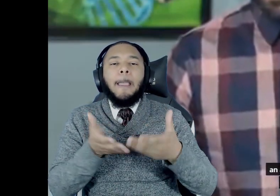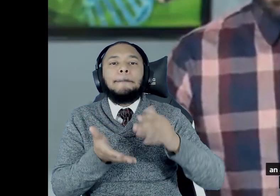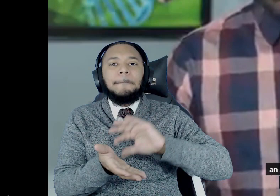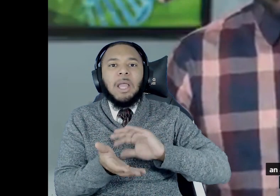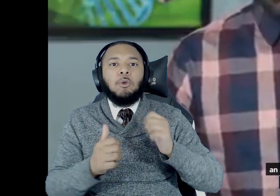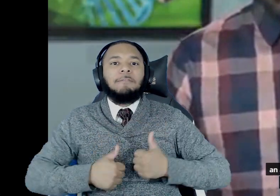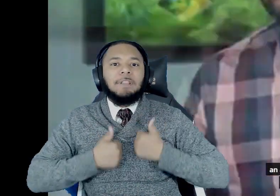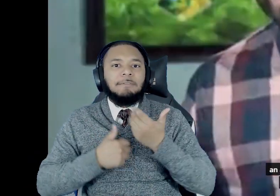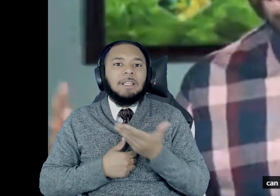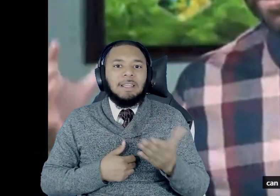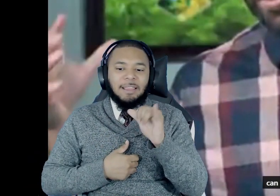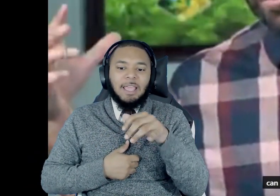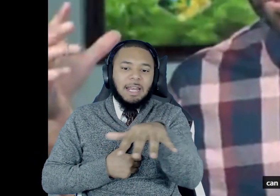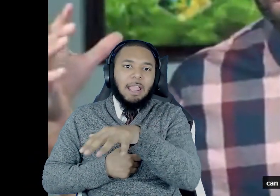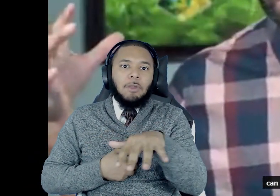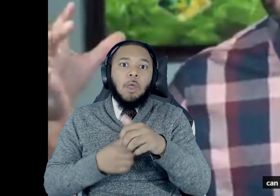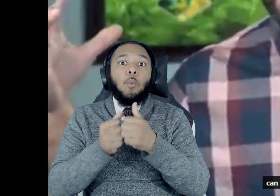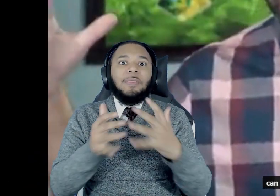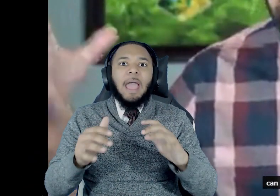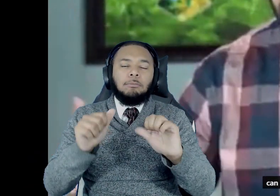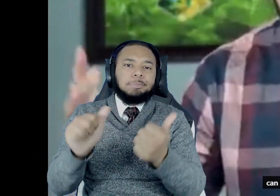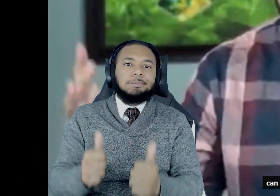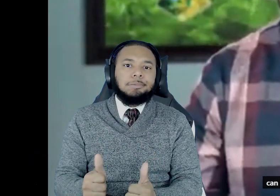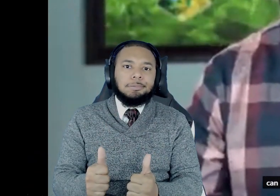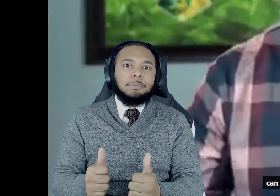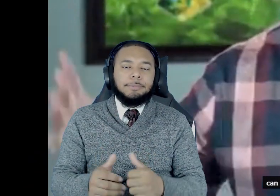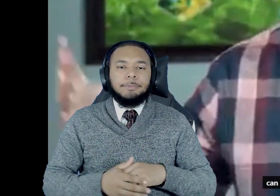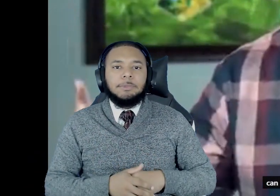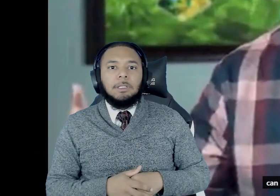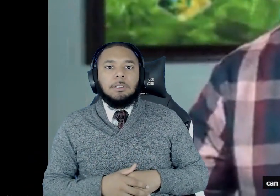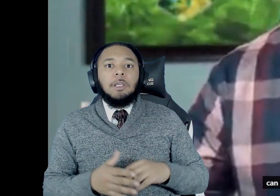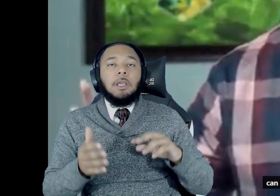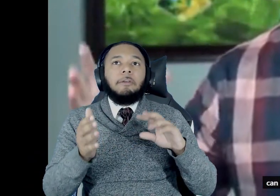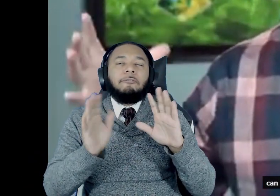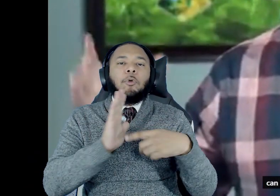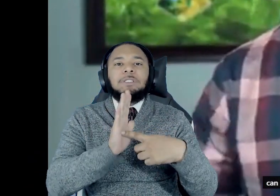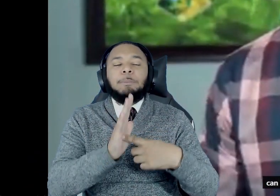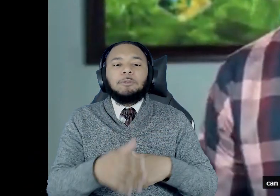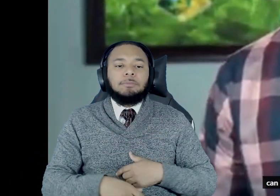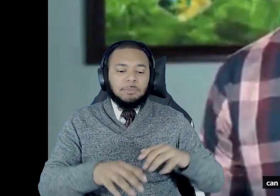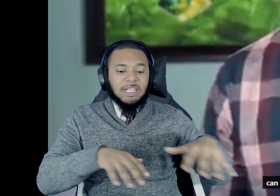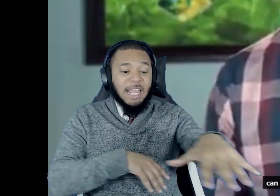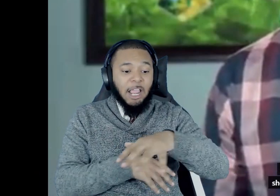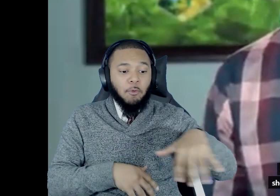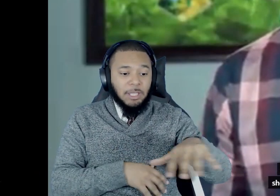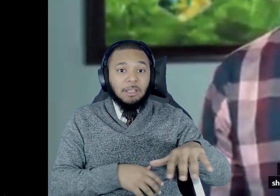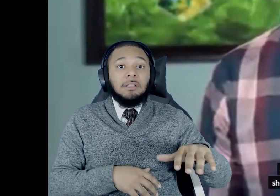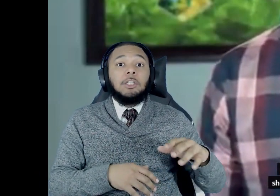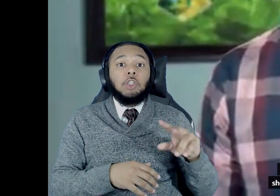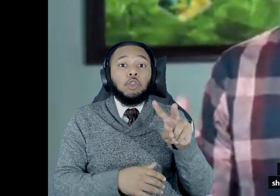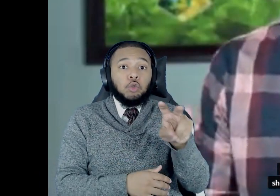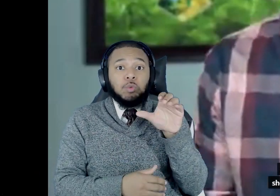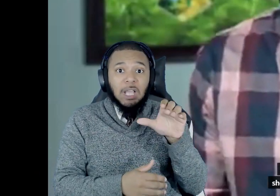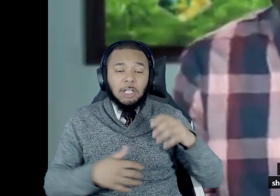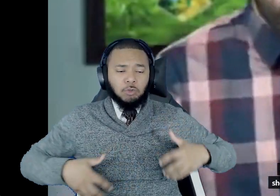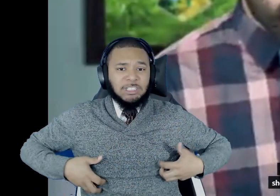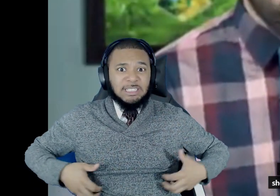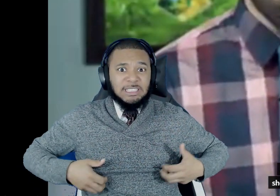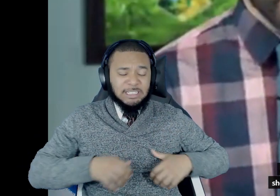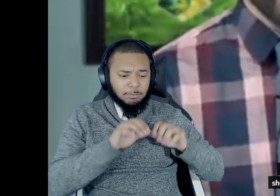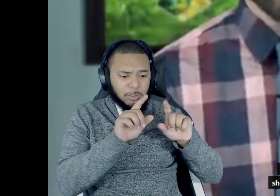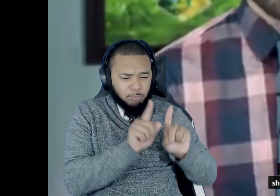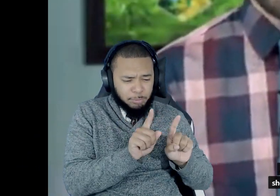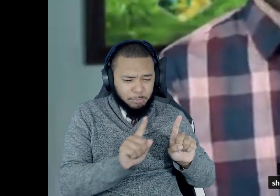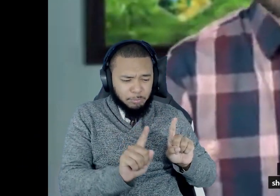So we can't just, we can physically fit 200 chimpanzees in this area. Well, if they fit and